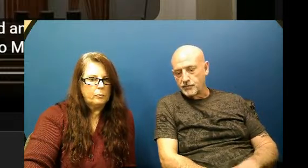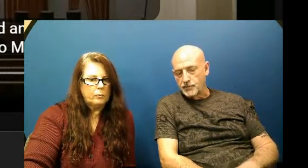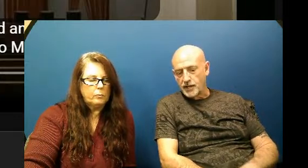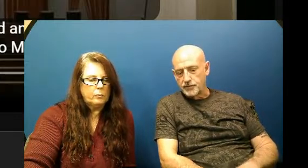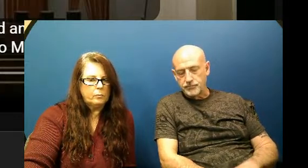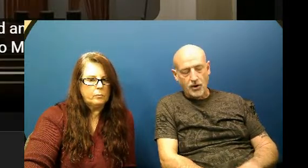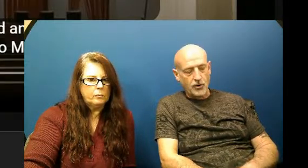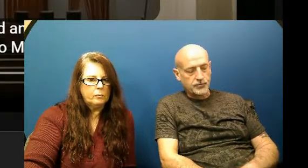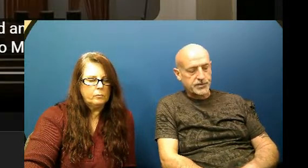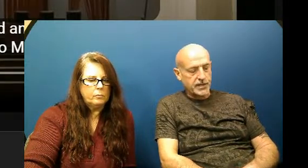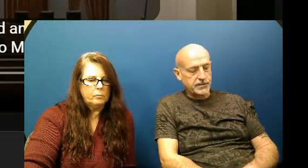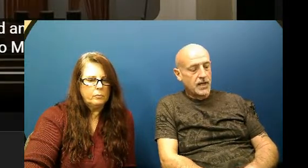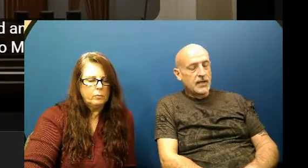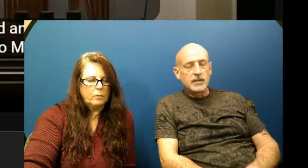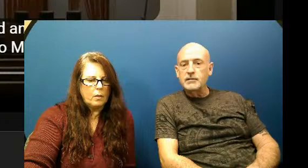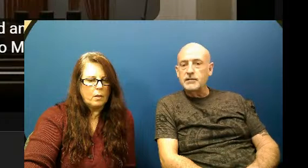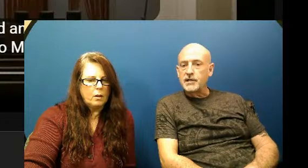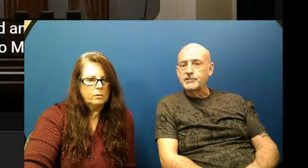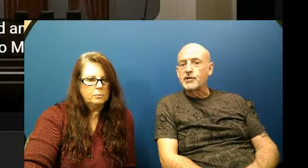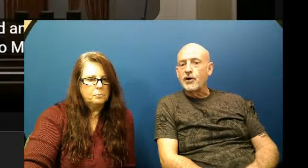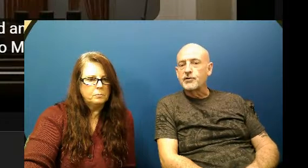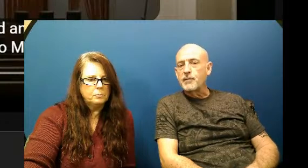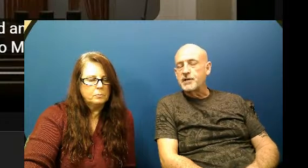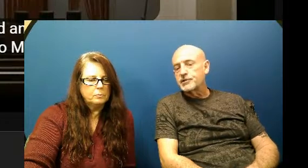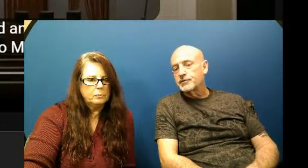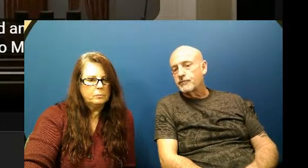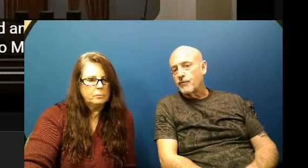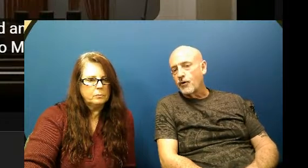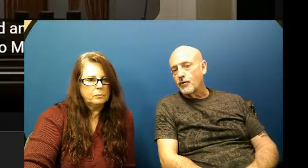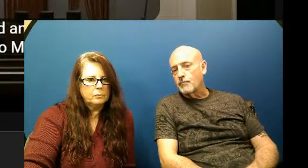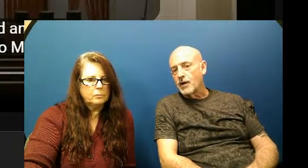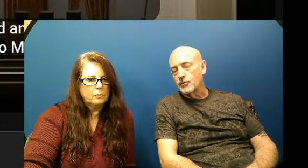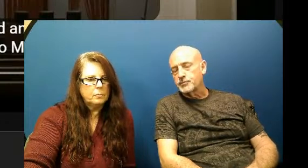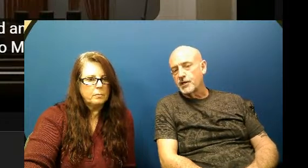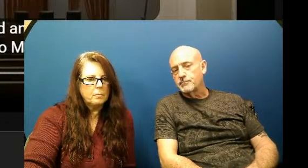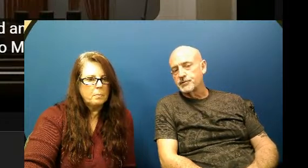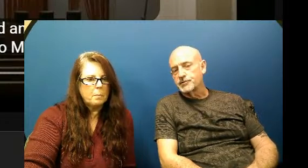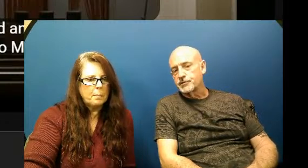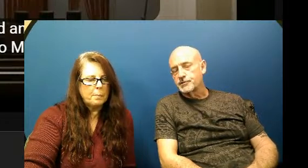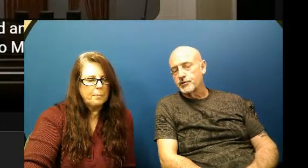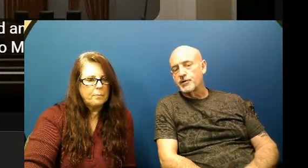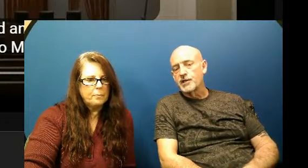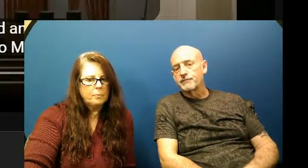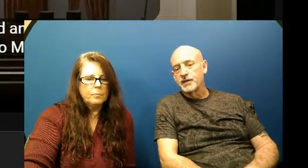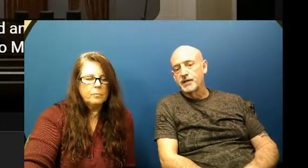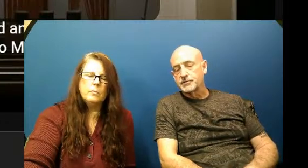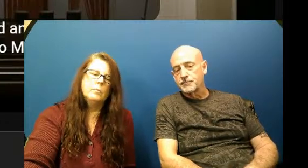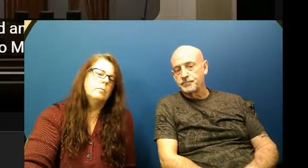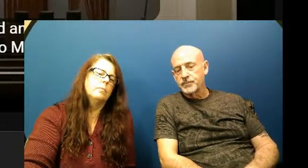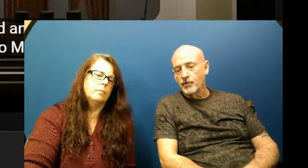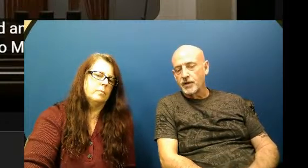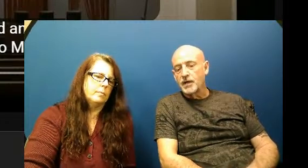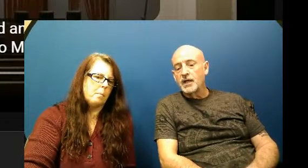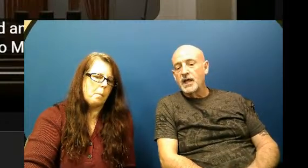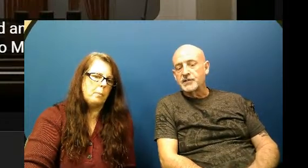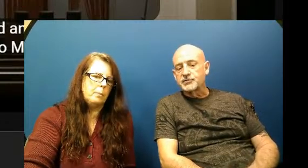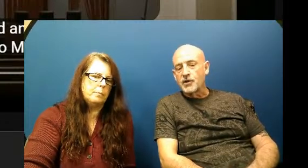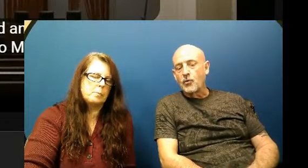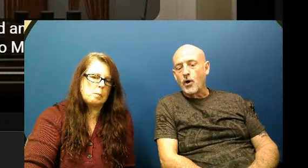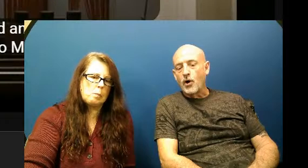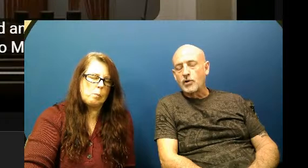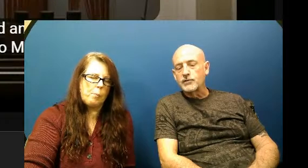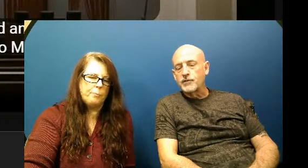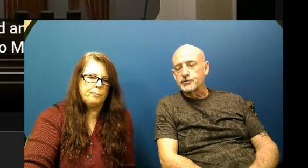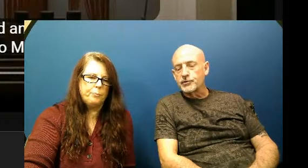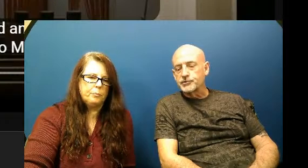law and our homestead is automation for my homestead businesses, Internet of Things, right? And